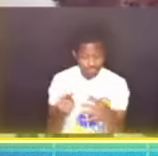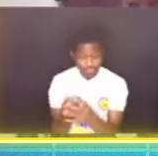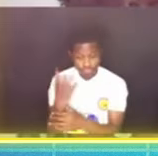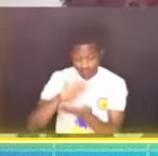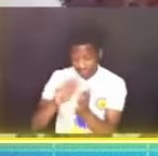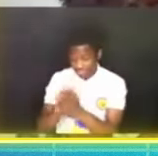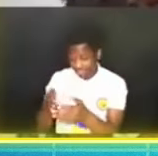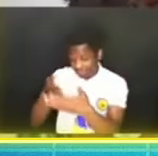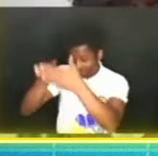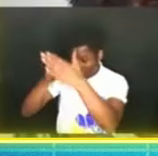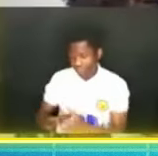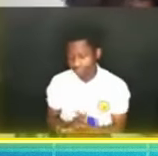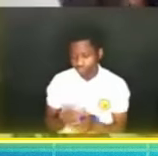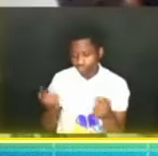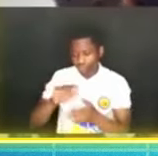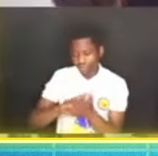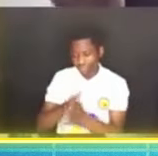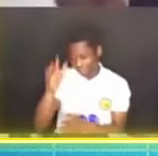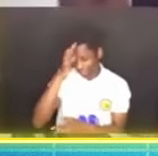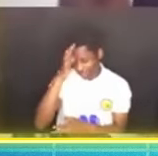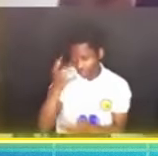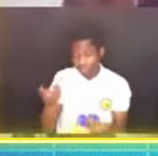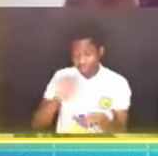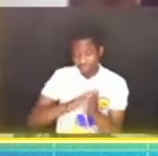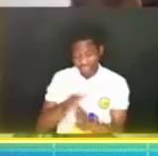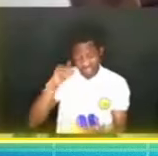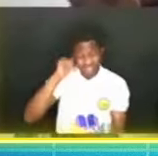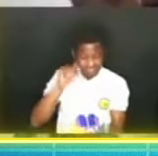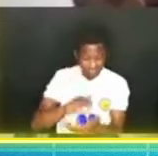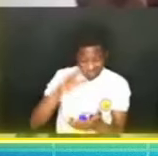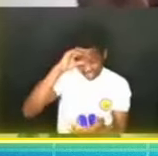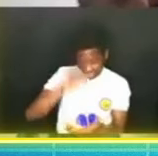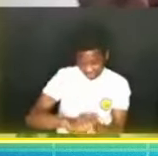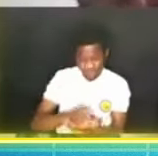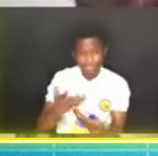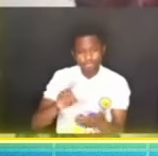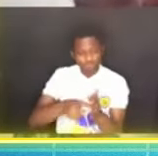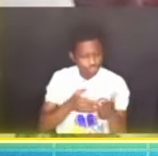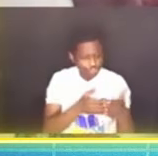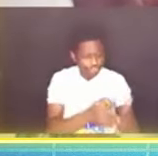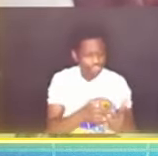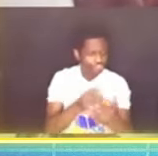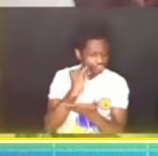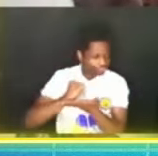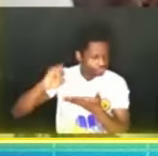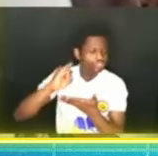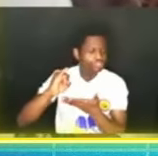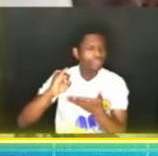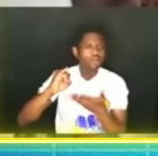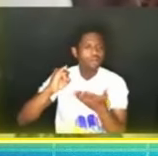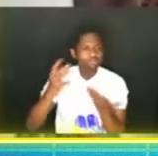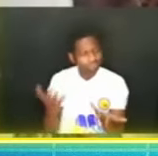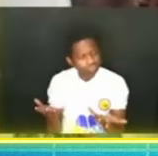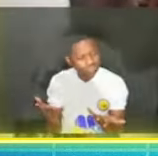hia nyansa papa when you are a father so we are ja when you are a husband so we okunu when you are living and leading an institution so de juma ko bi anu so